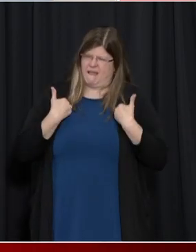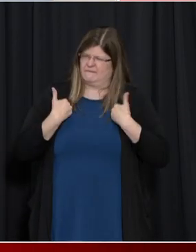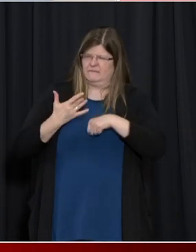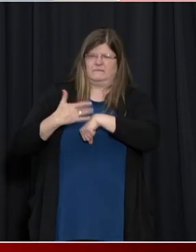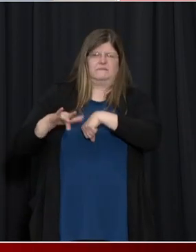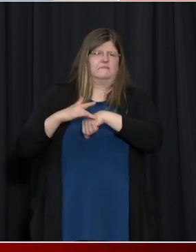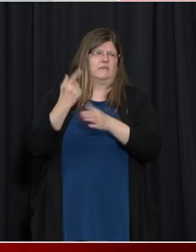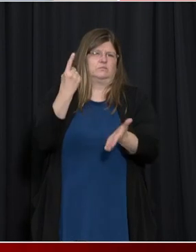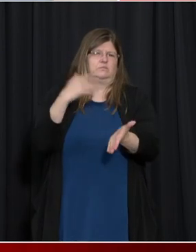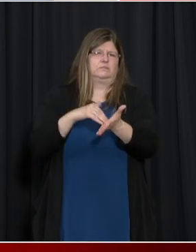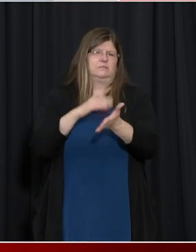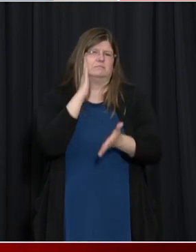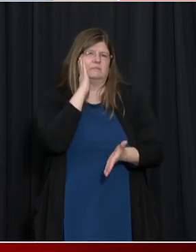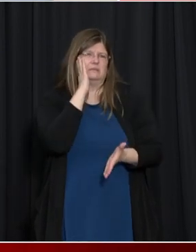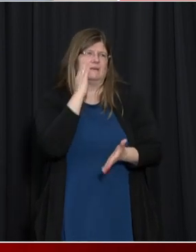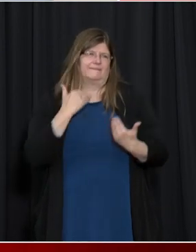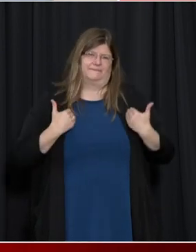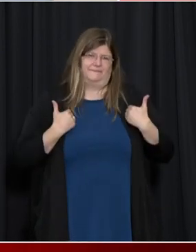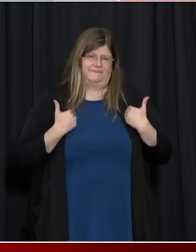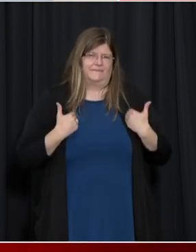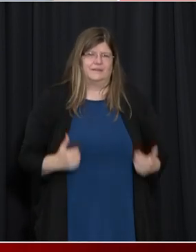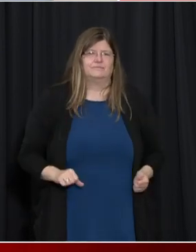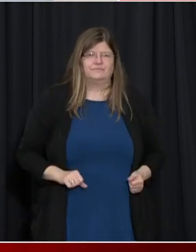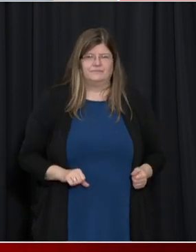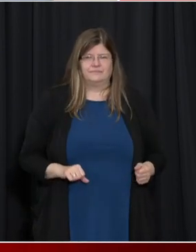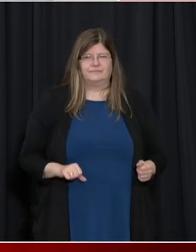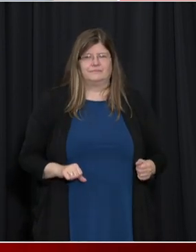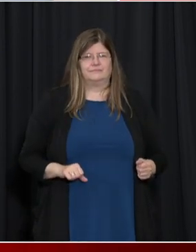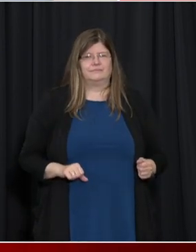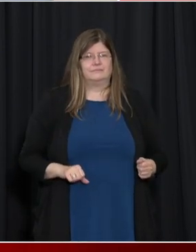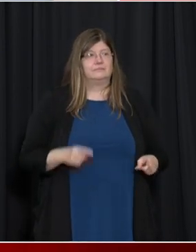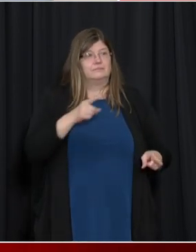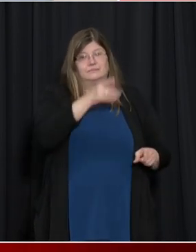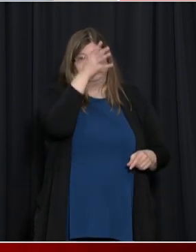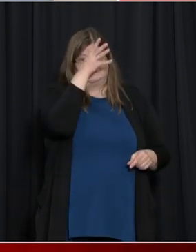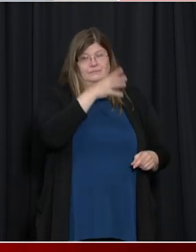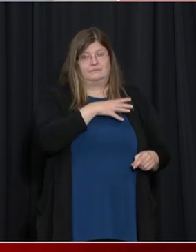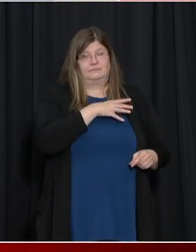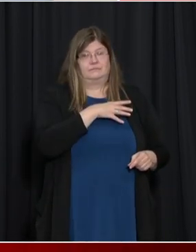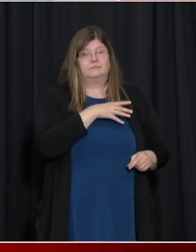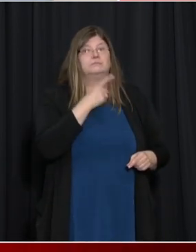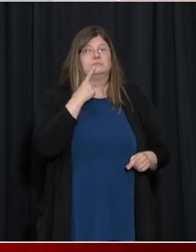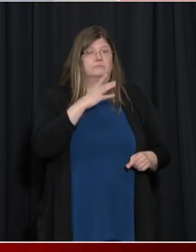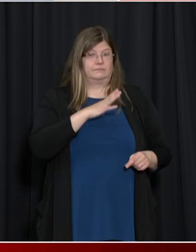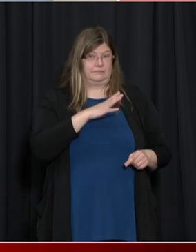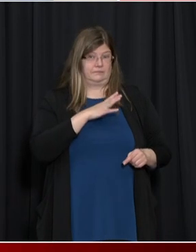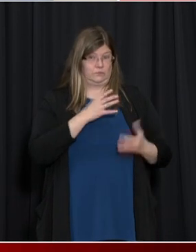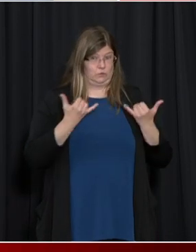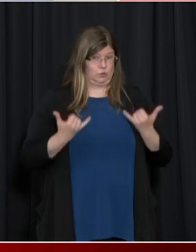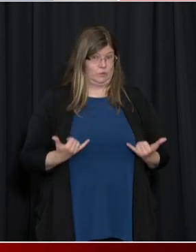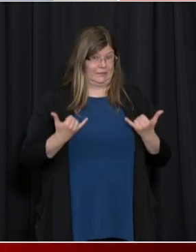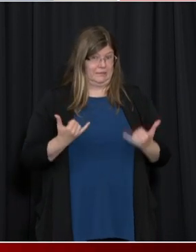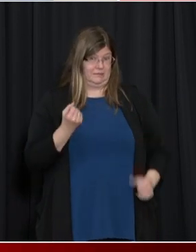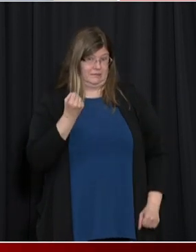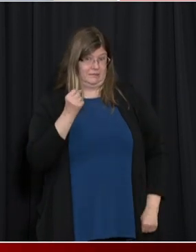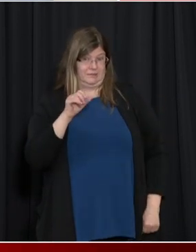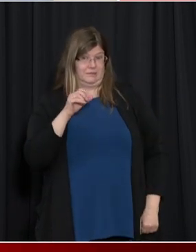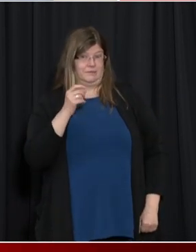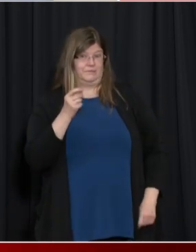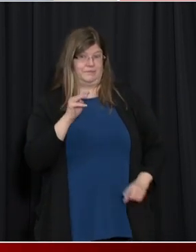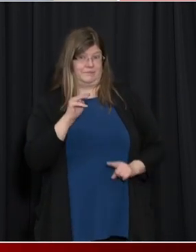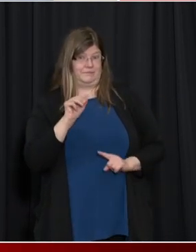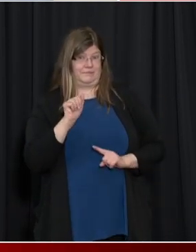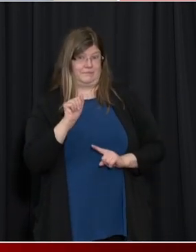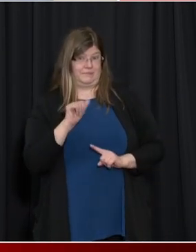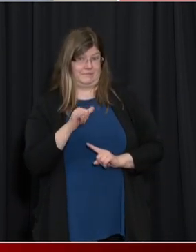Based on the epicurve, it's day 11 now. Day 14 would be Sunday, which means that day 15 would be